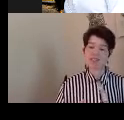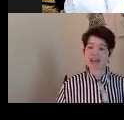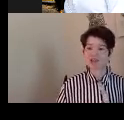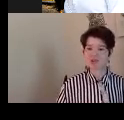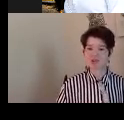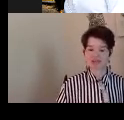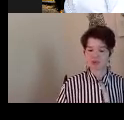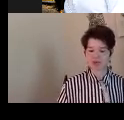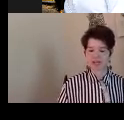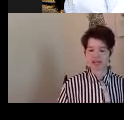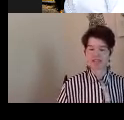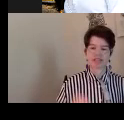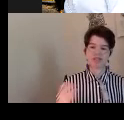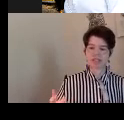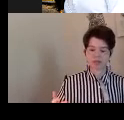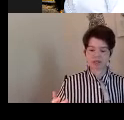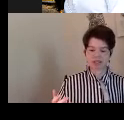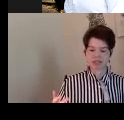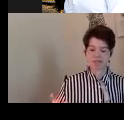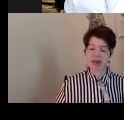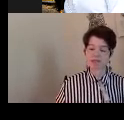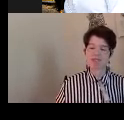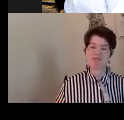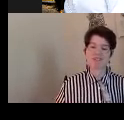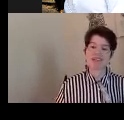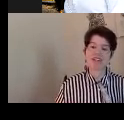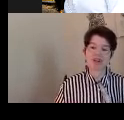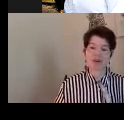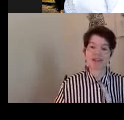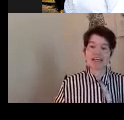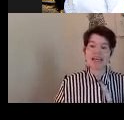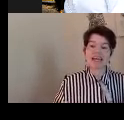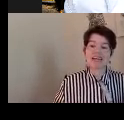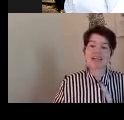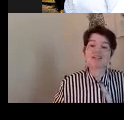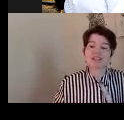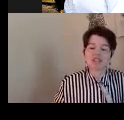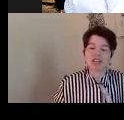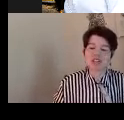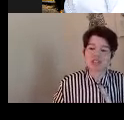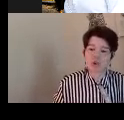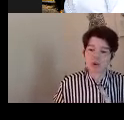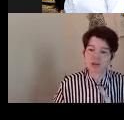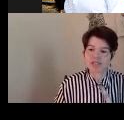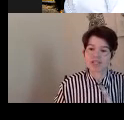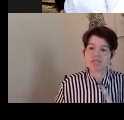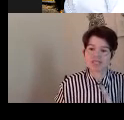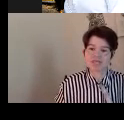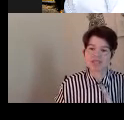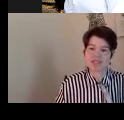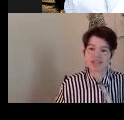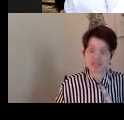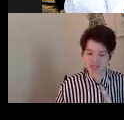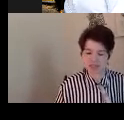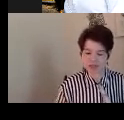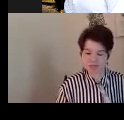was natural and normalized. And this experience empowered them to later go on and literally change the course of